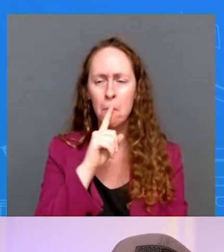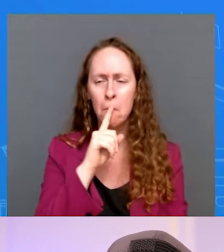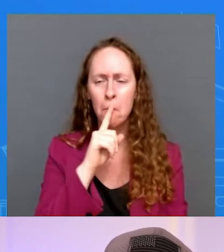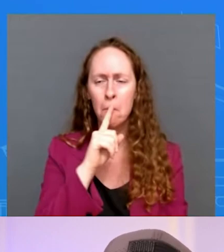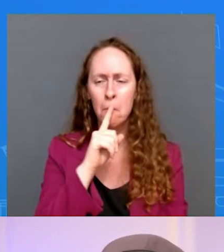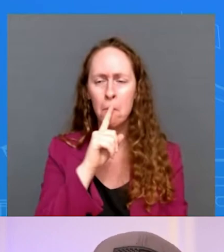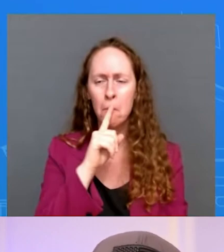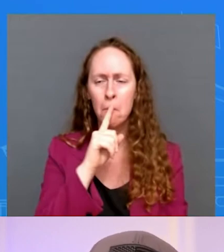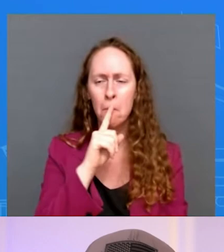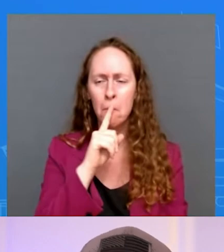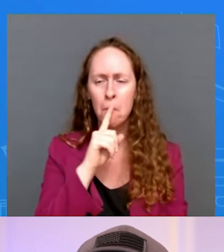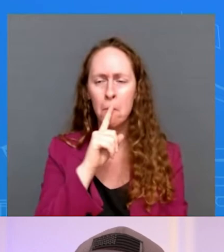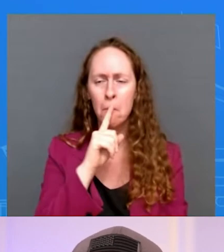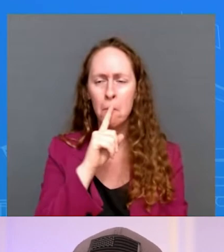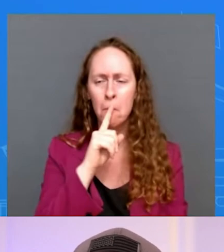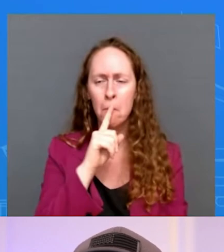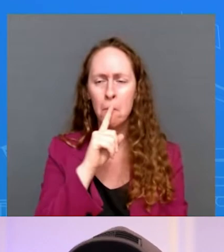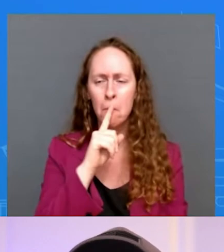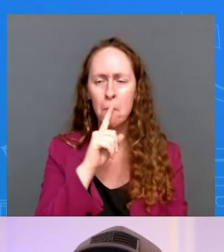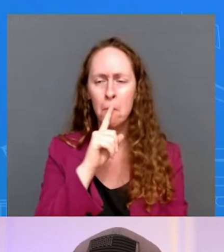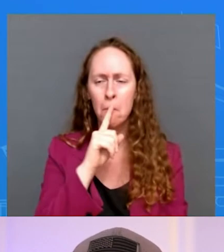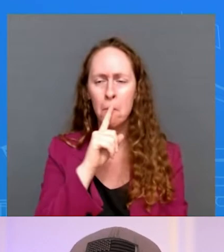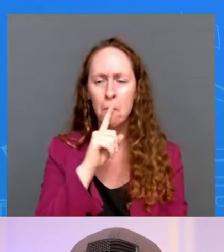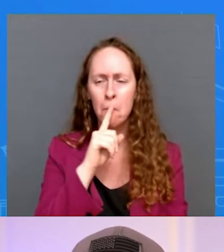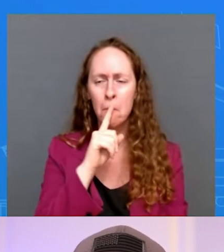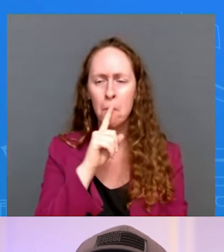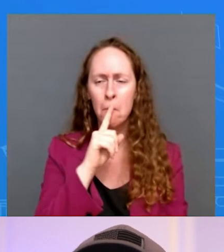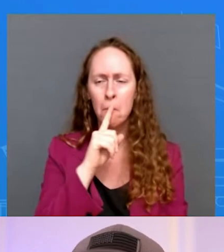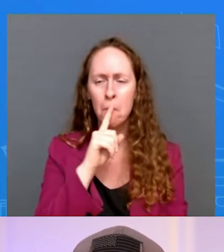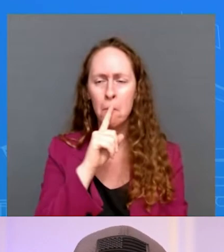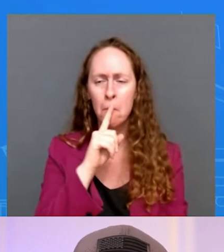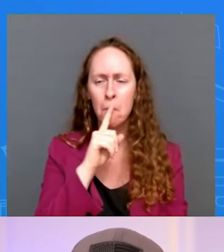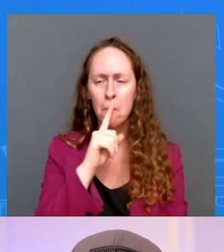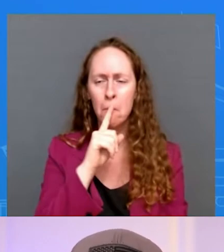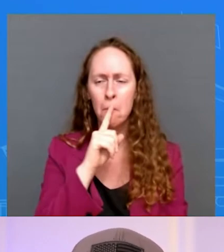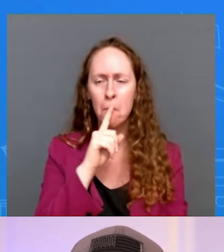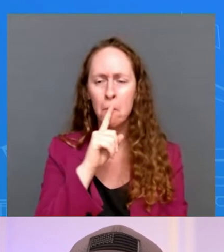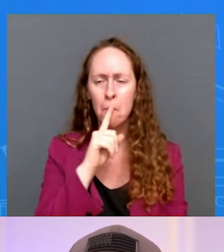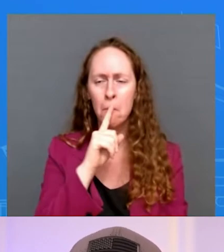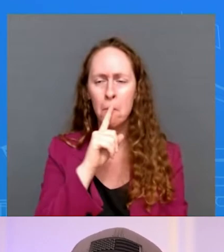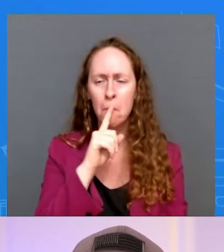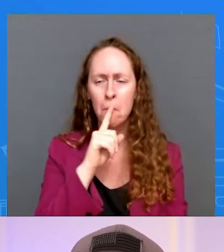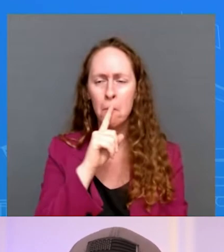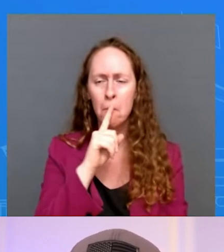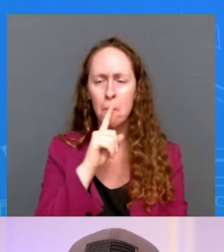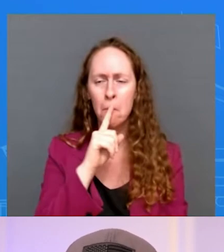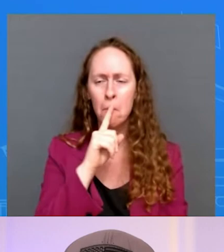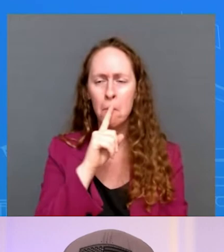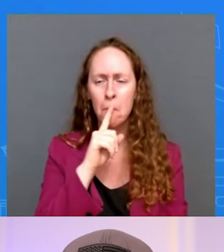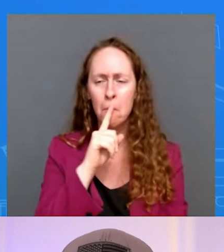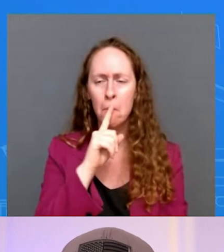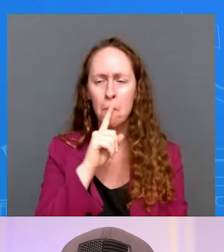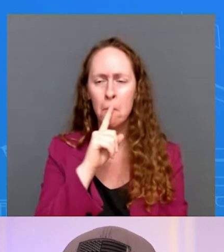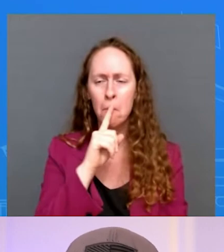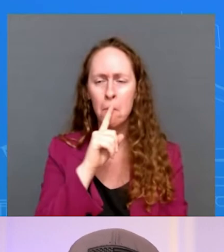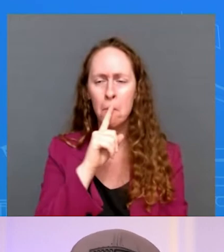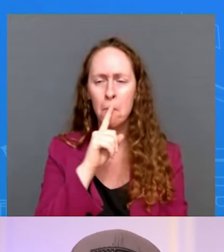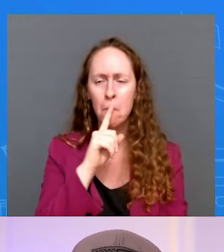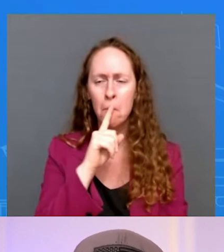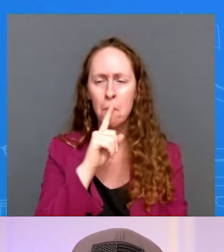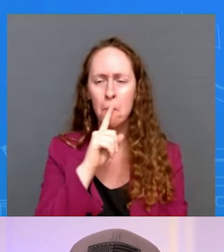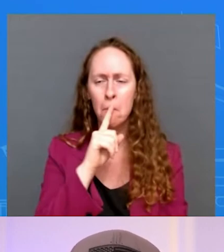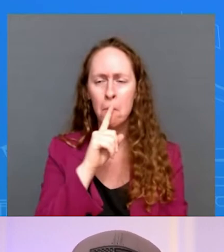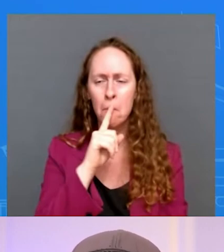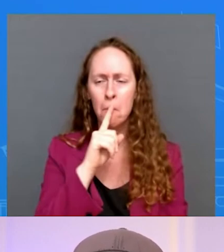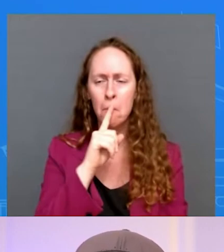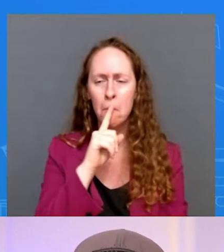just outright lying about whatever questions presented to them in the form of some sort of answer that they're willing or not willing to give us. Now,